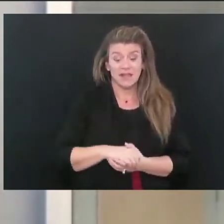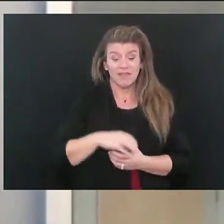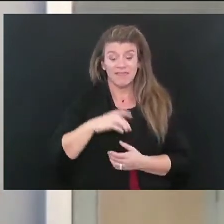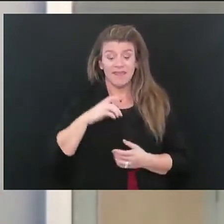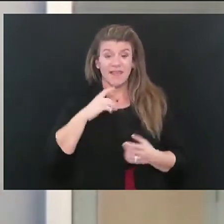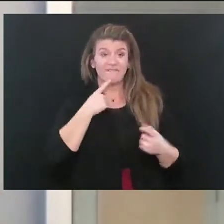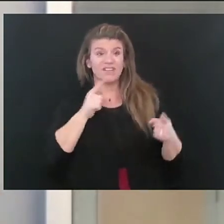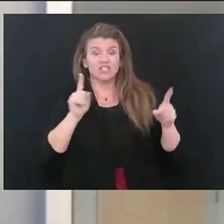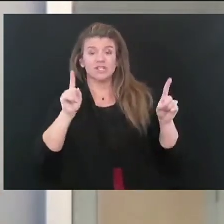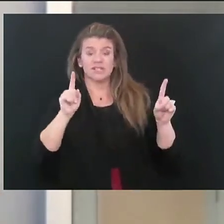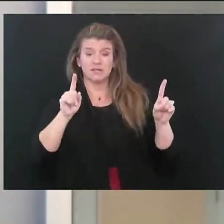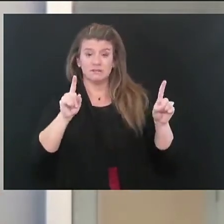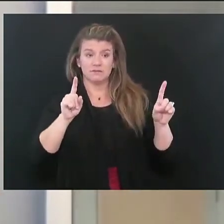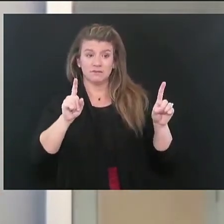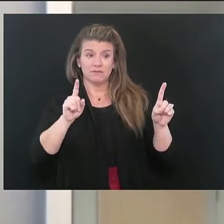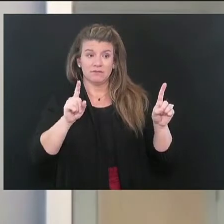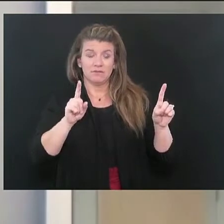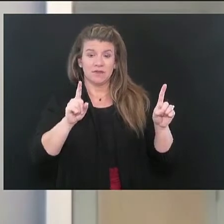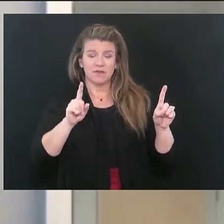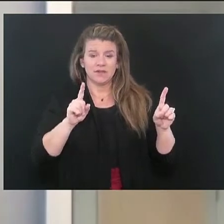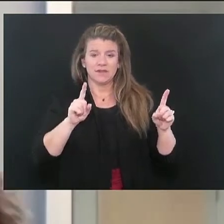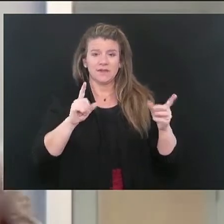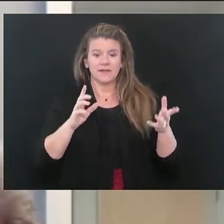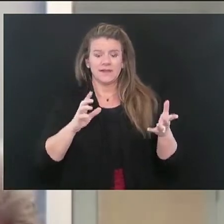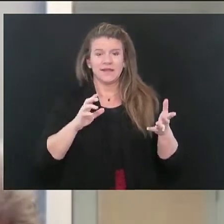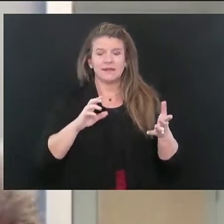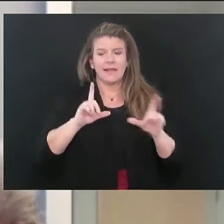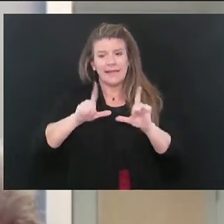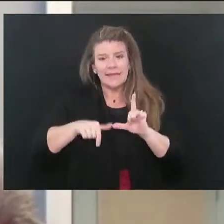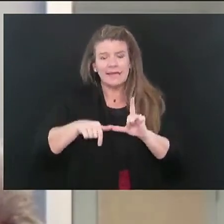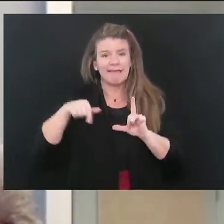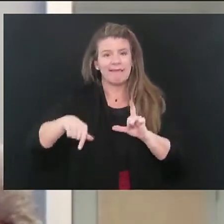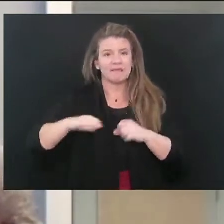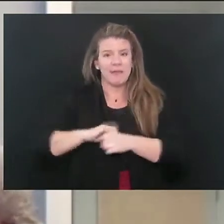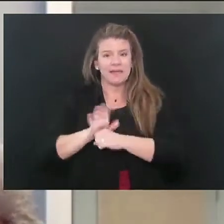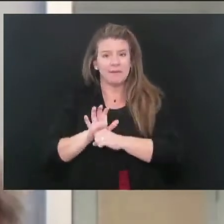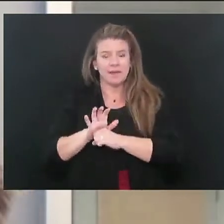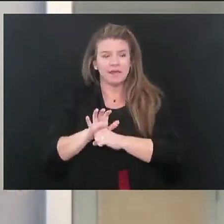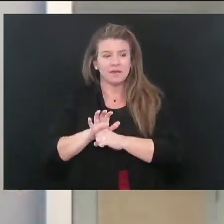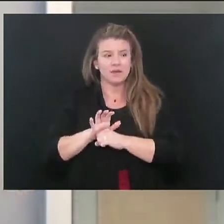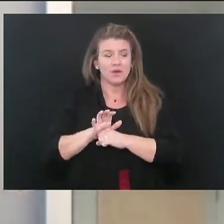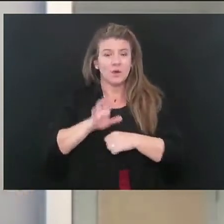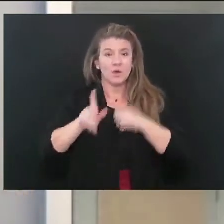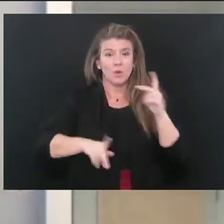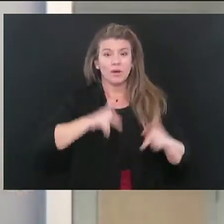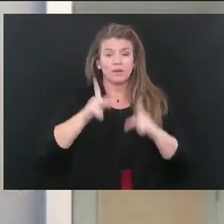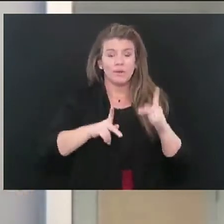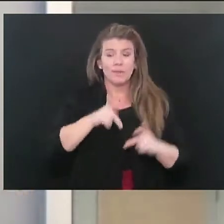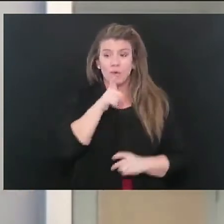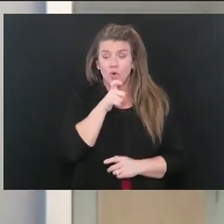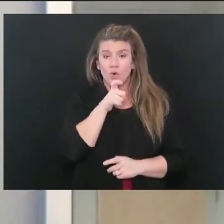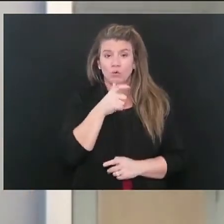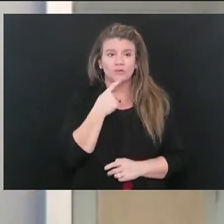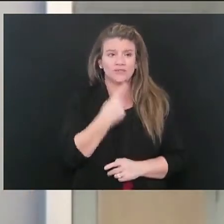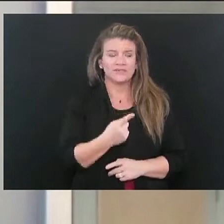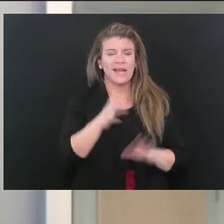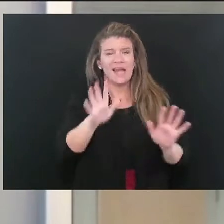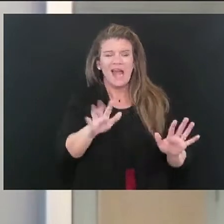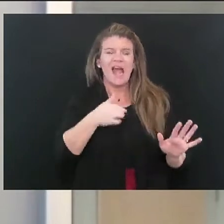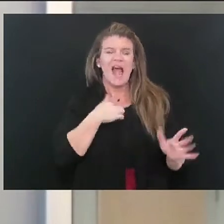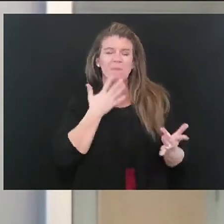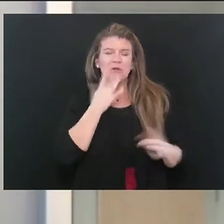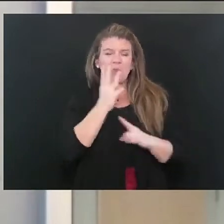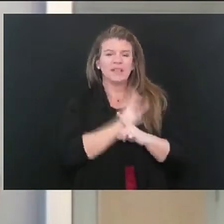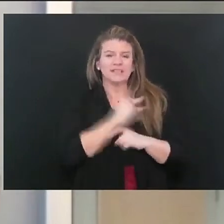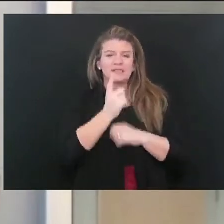efficiency as far as ending the pandemic with individuals who simply say, well, I think I'm going to wait 6 months or a